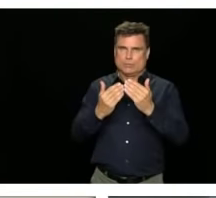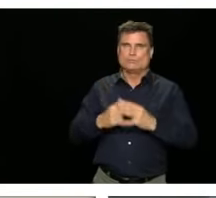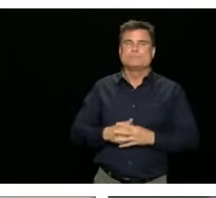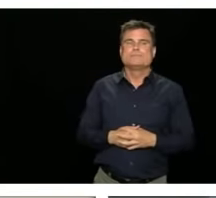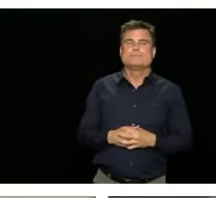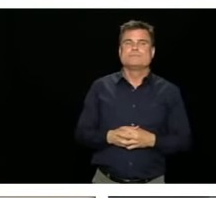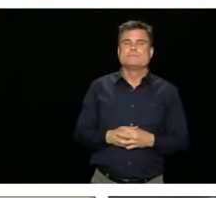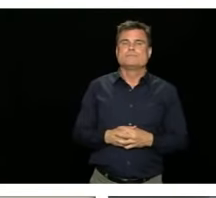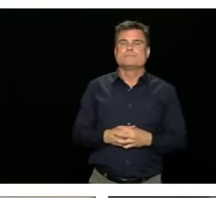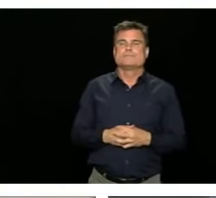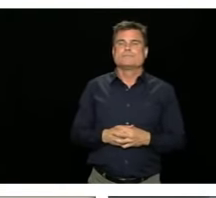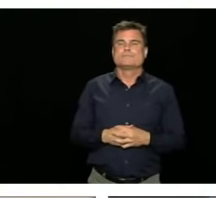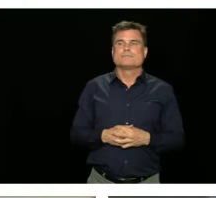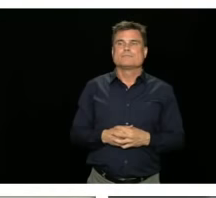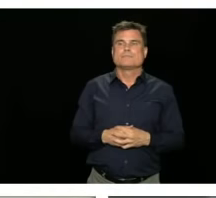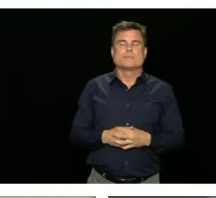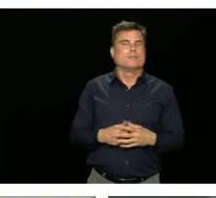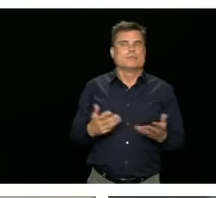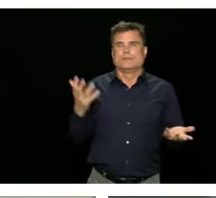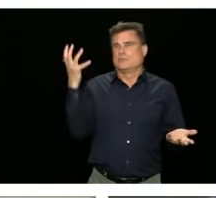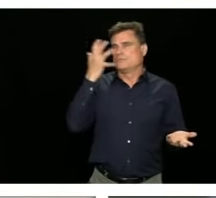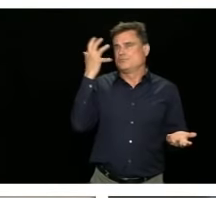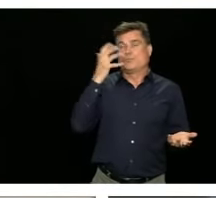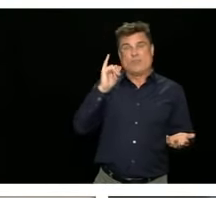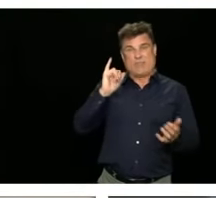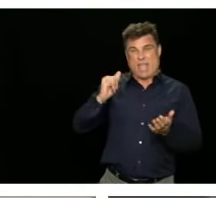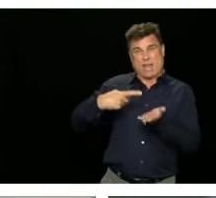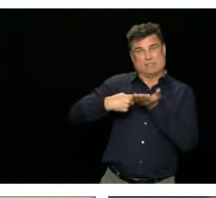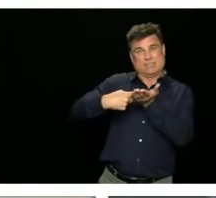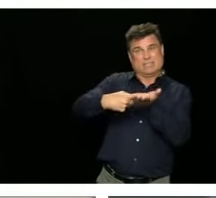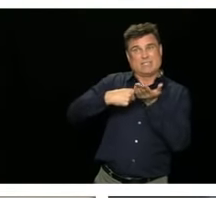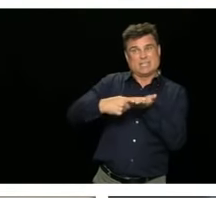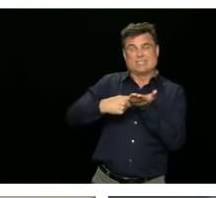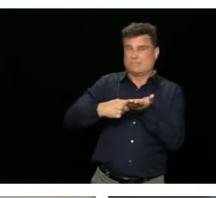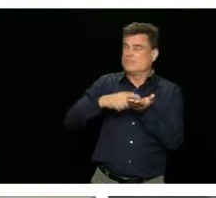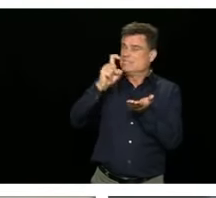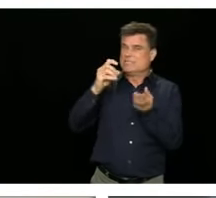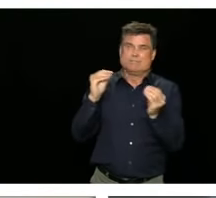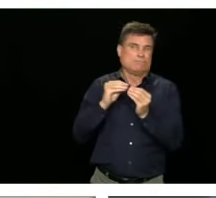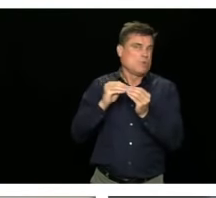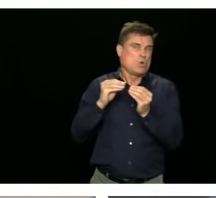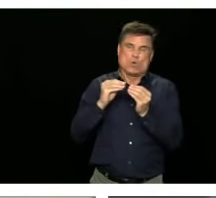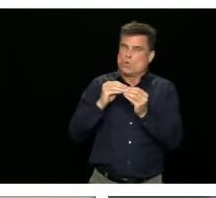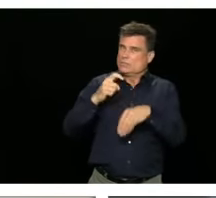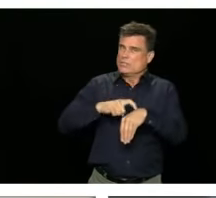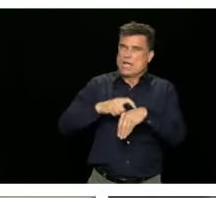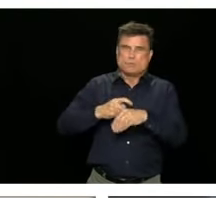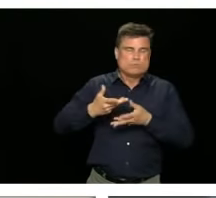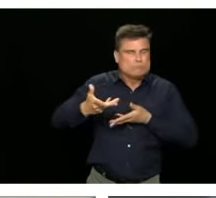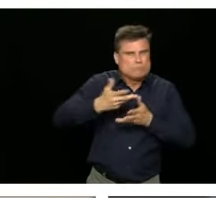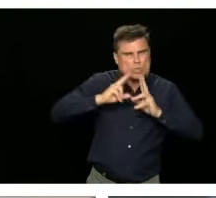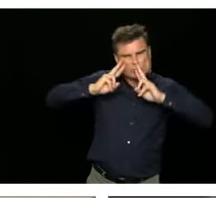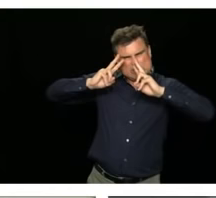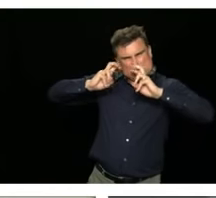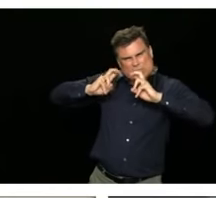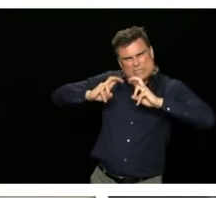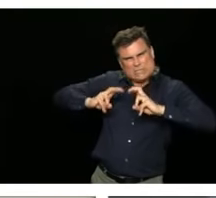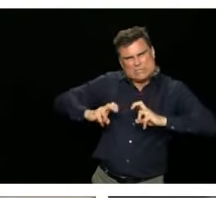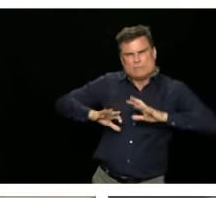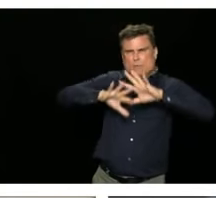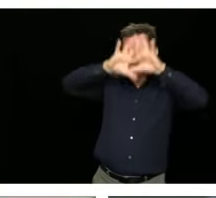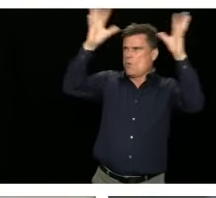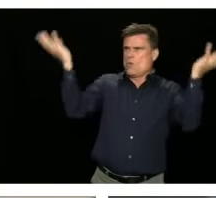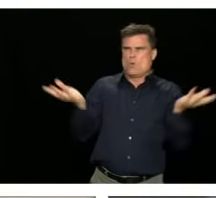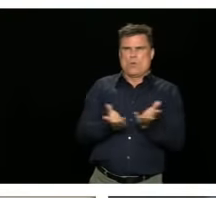look, perhaps conversations with RCMP, VPD, and different police departments. But certainly,